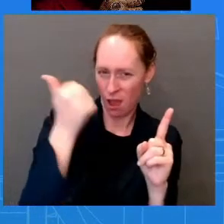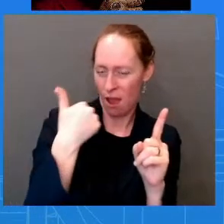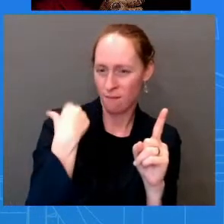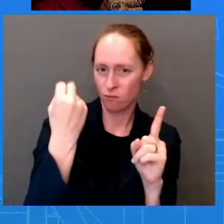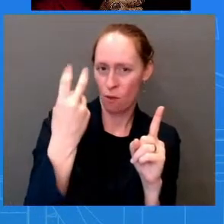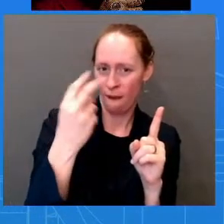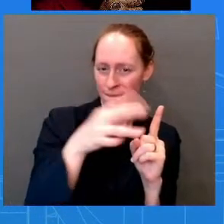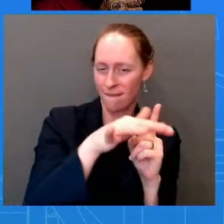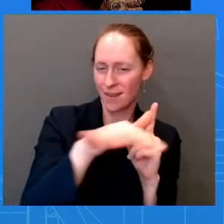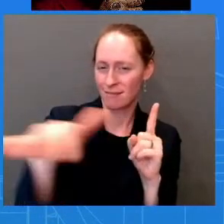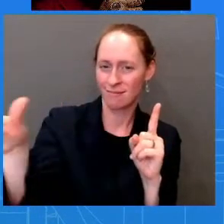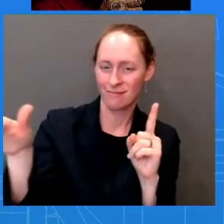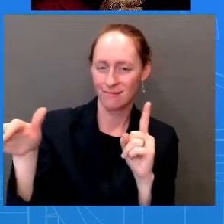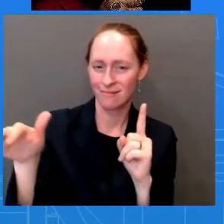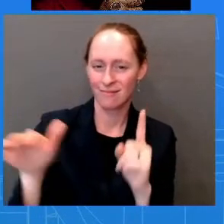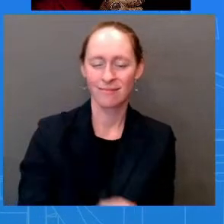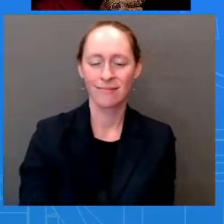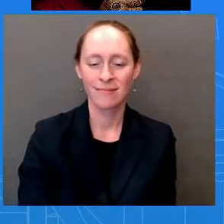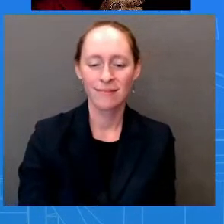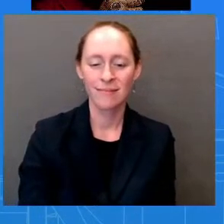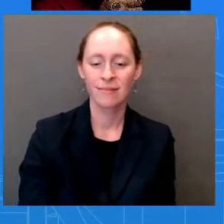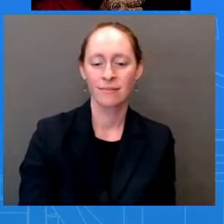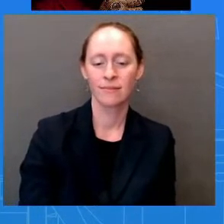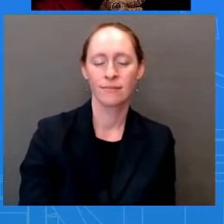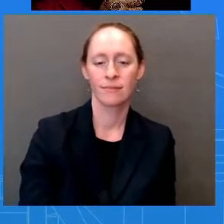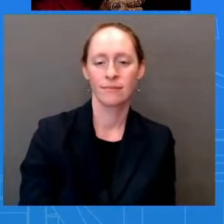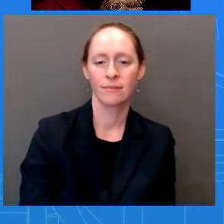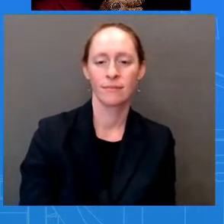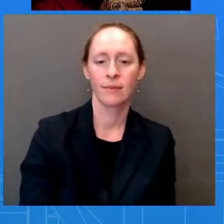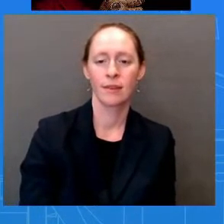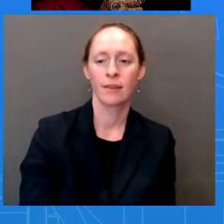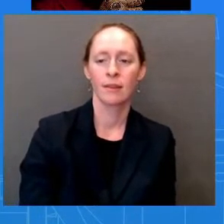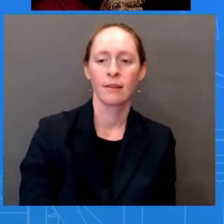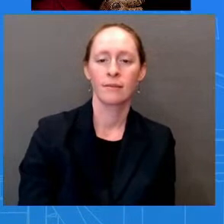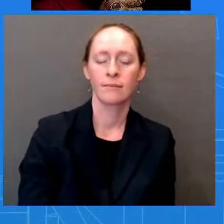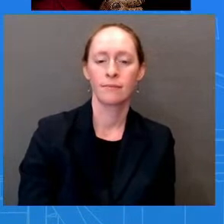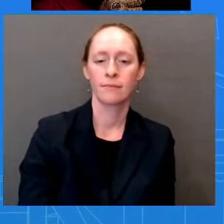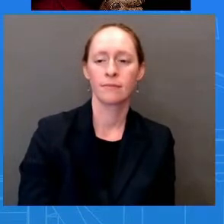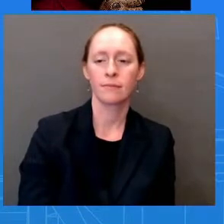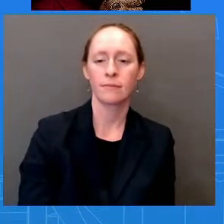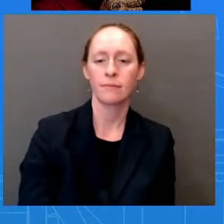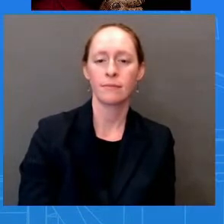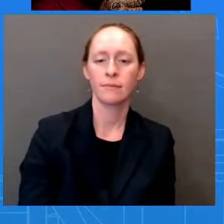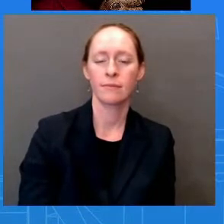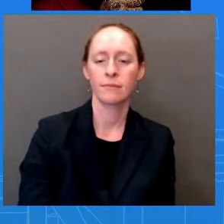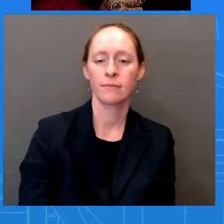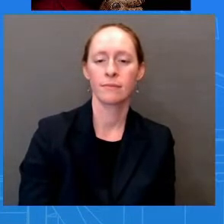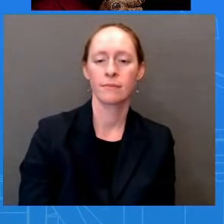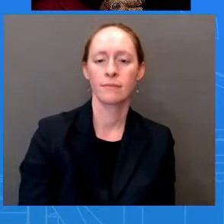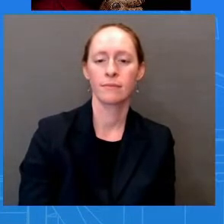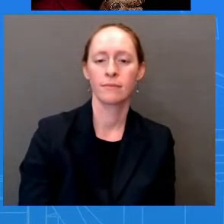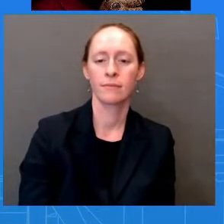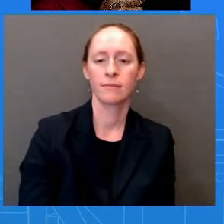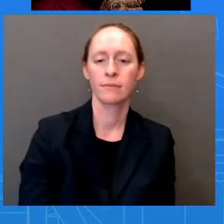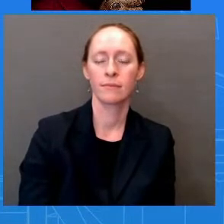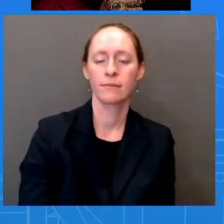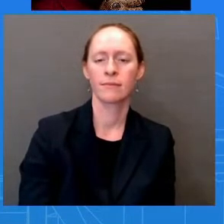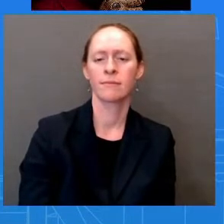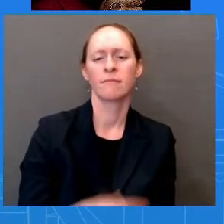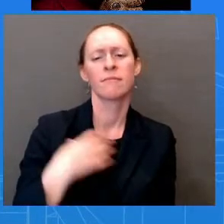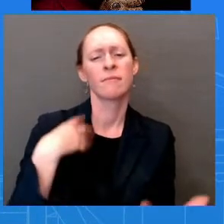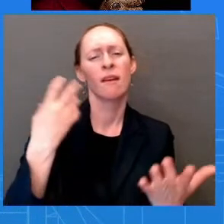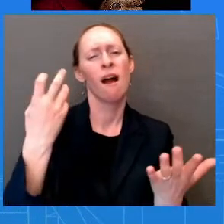Sam, for the $5 donation. I appreciate you. Thank you. And happy Thanksgiving. Together and resolve this. And then on a separate